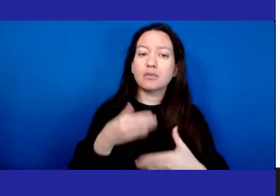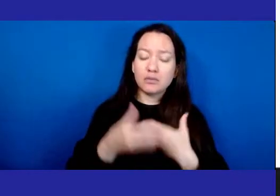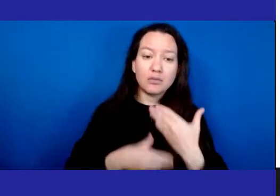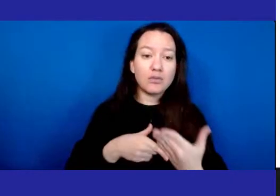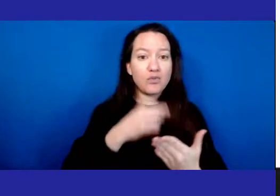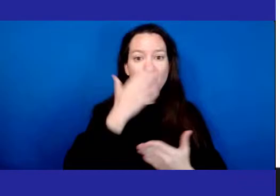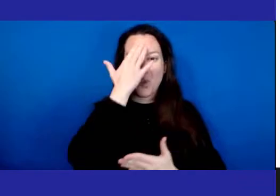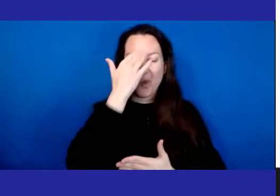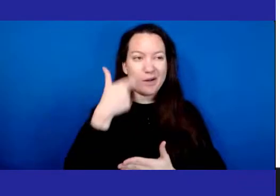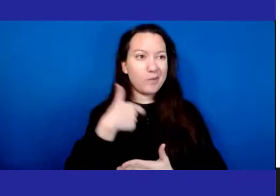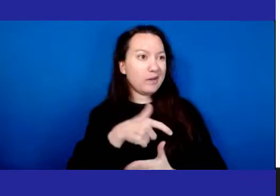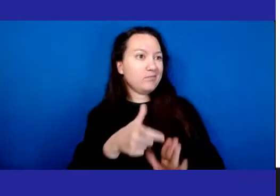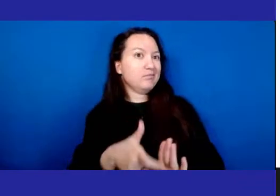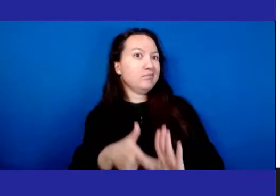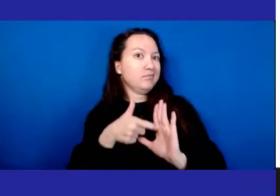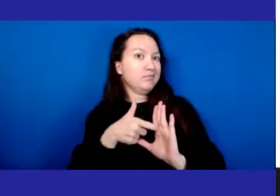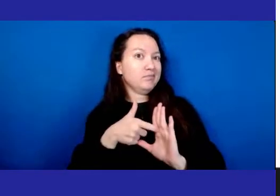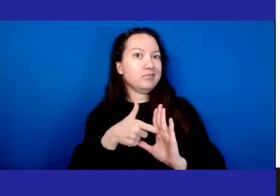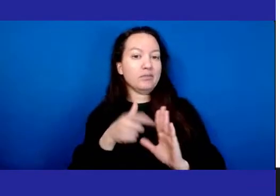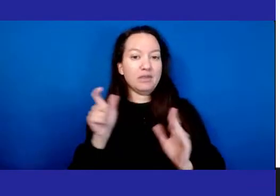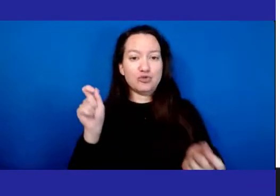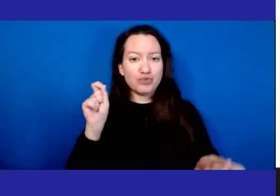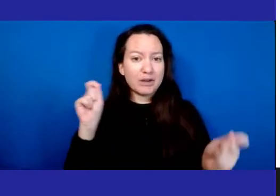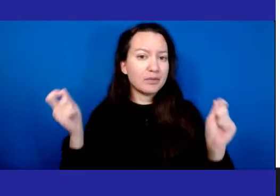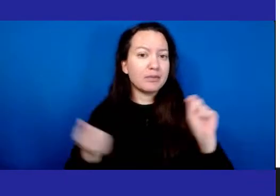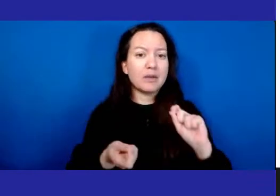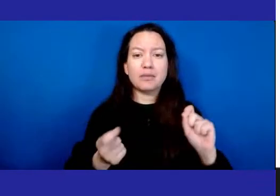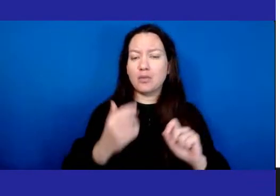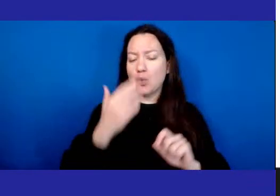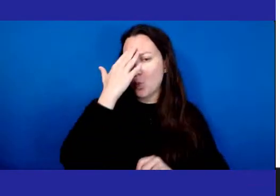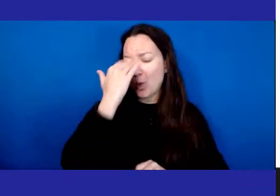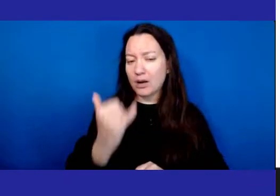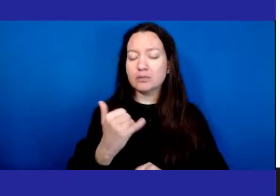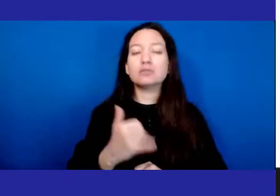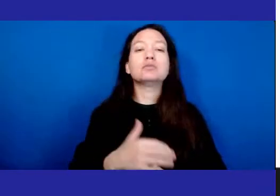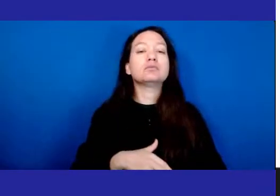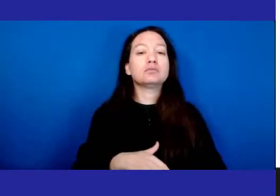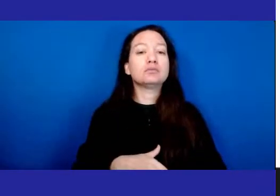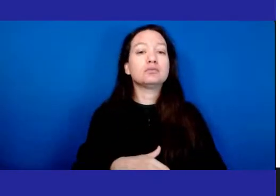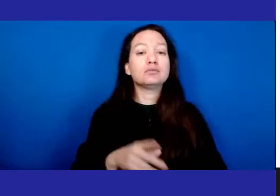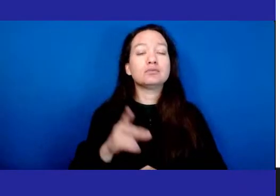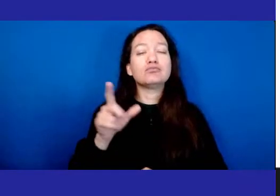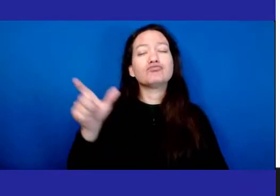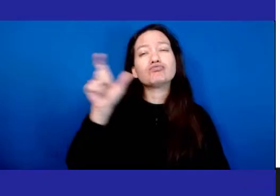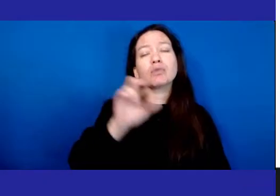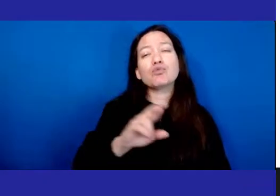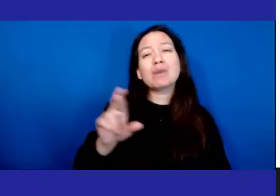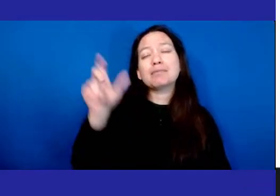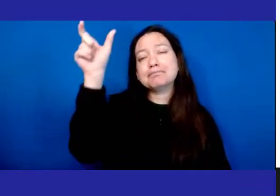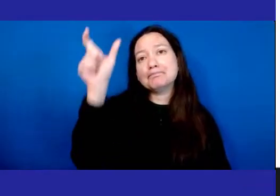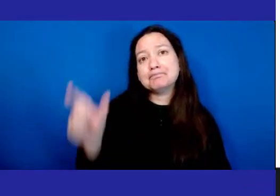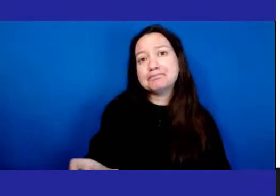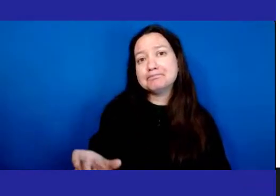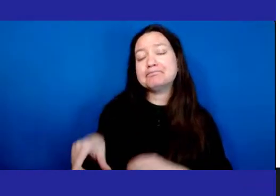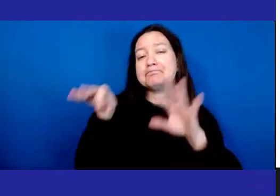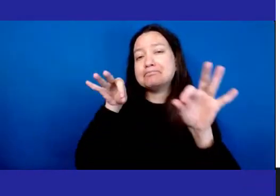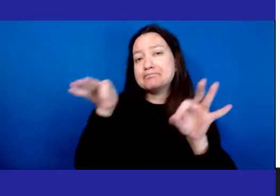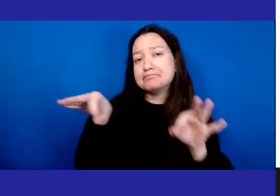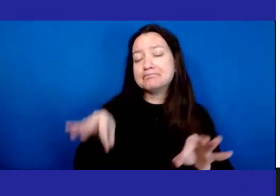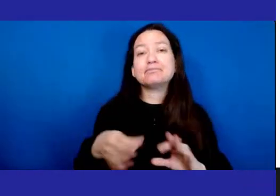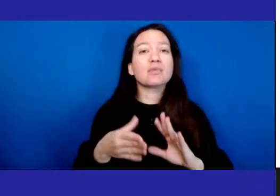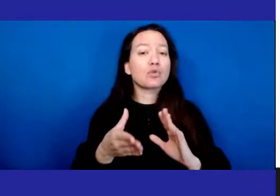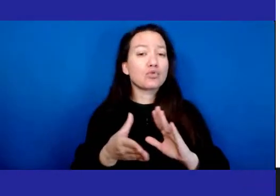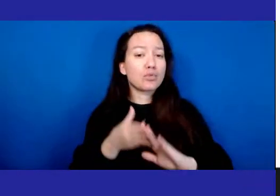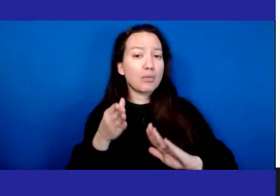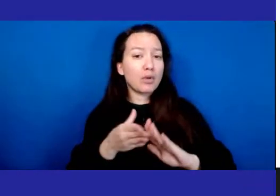need this transformation? Well, point you to the right-hand side of this slide. We currently operate a